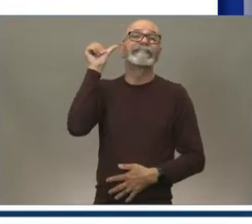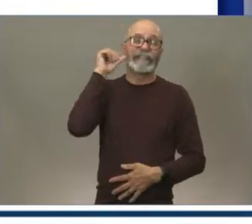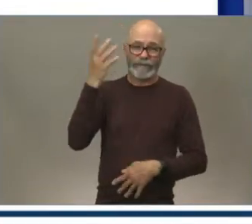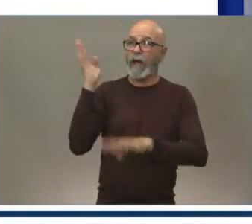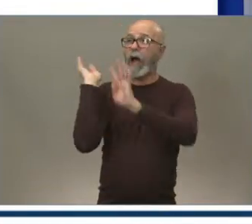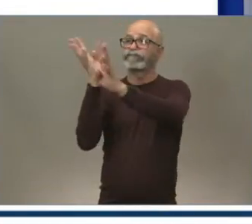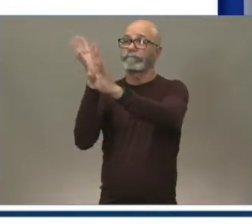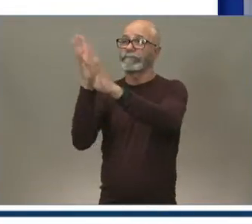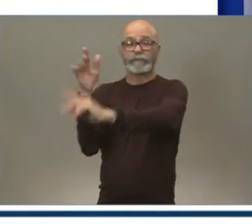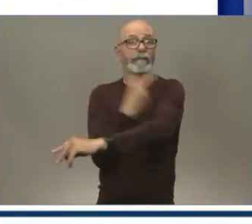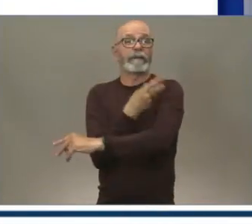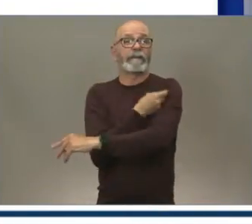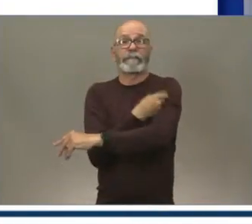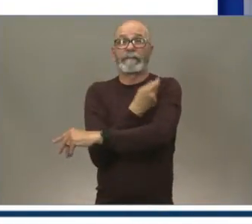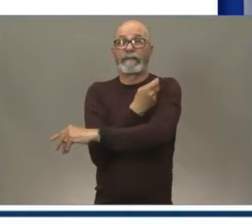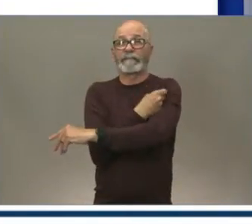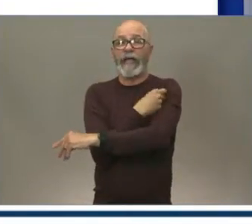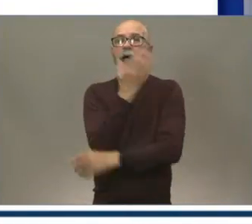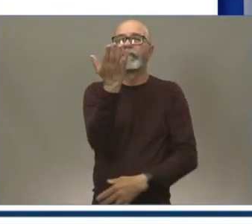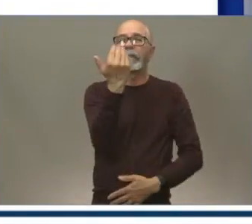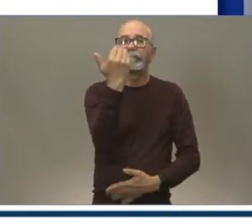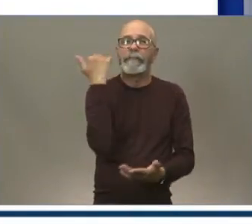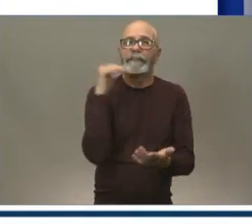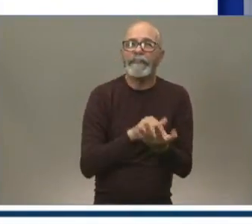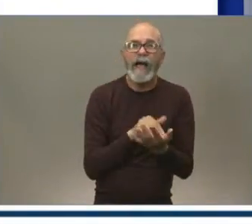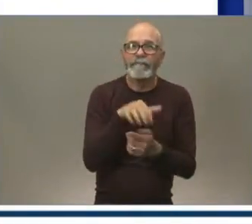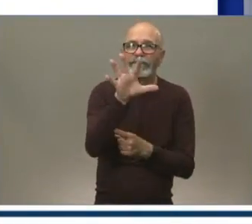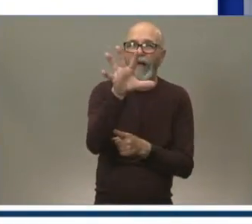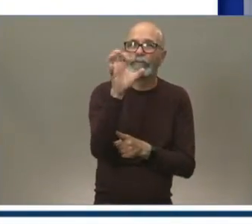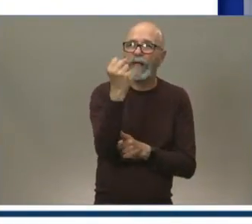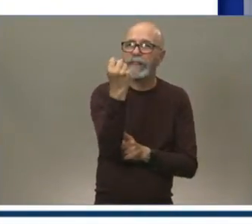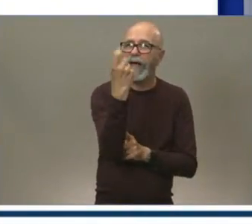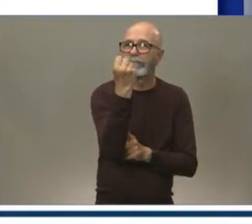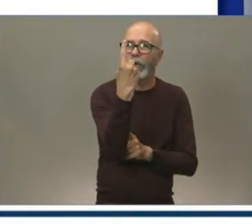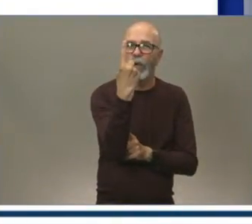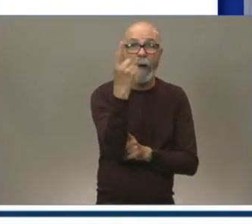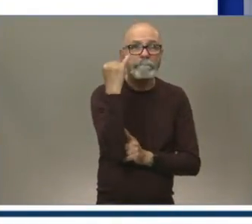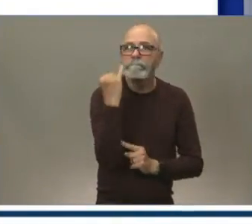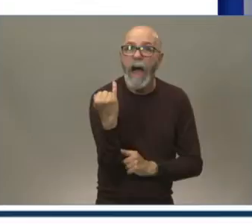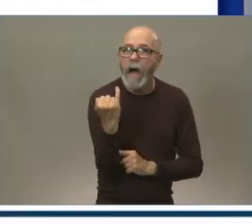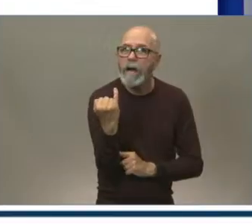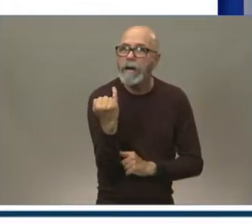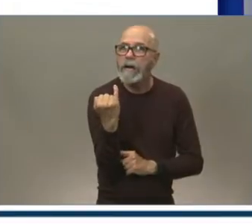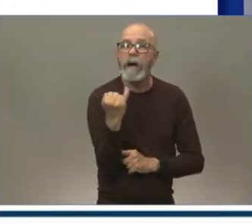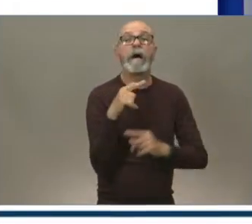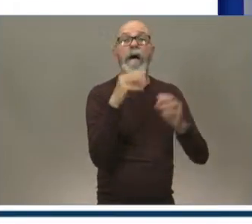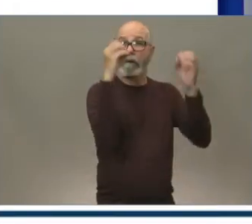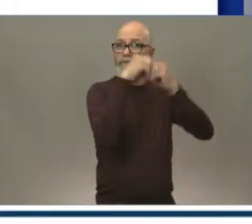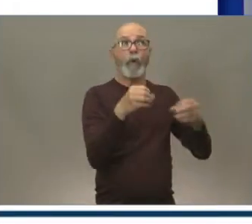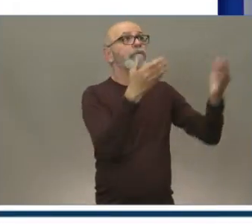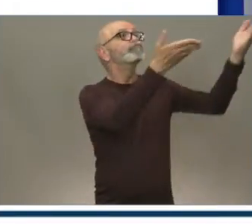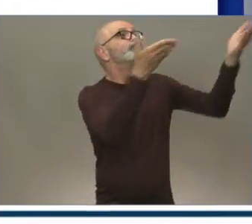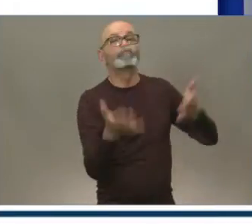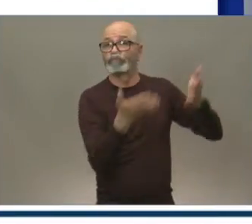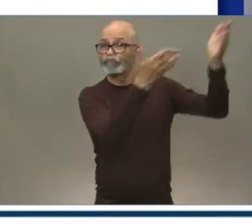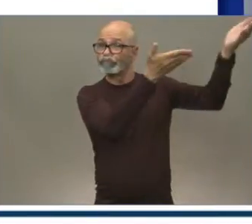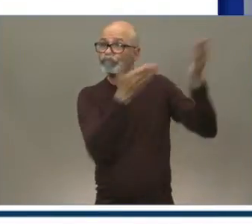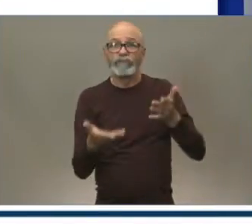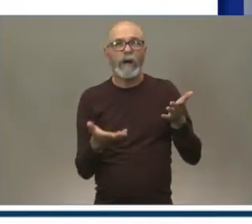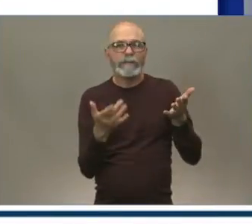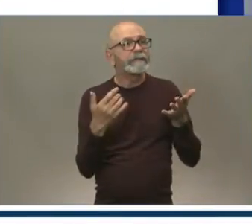16,511. I'll remind you again that given the reduced supply for this week and next, there could be fewer appointments in the